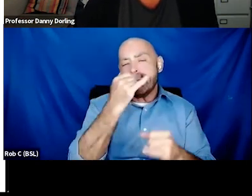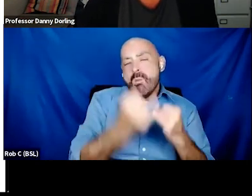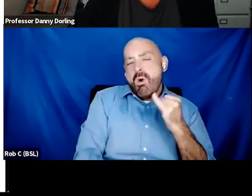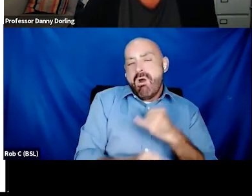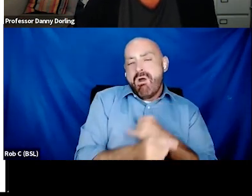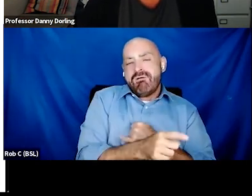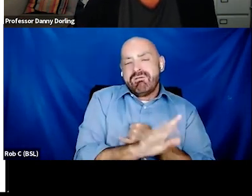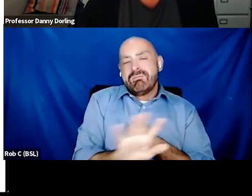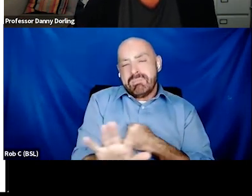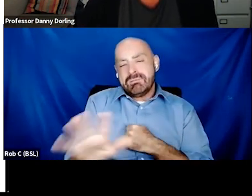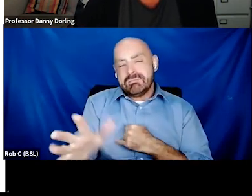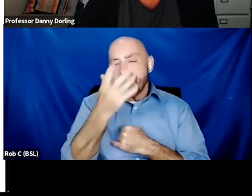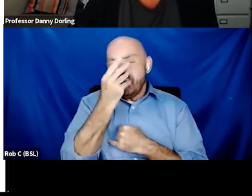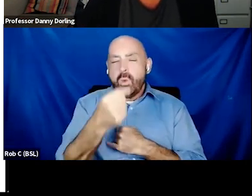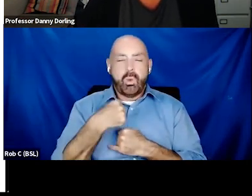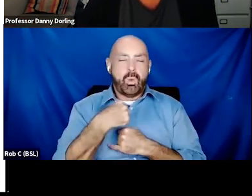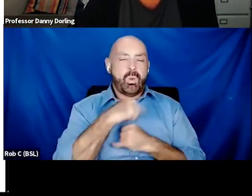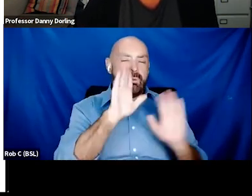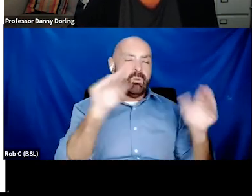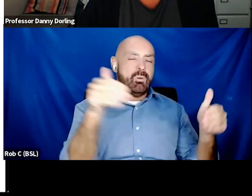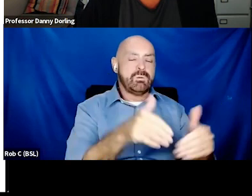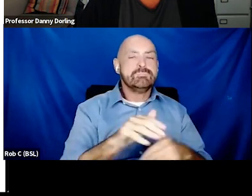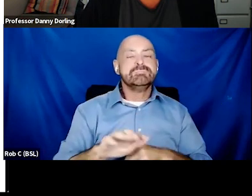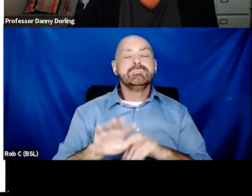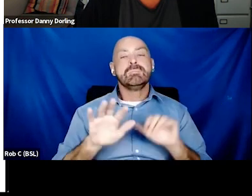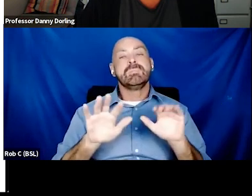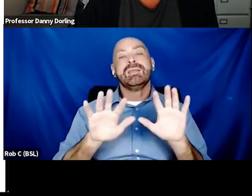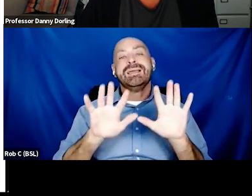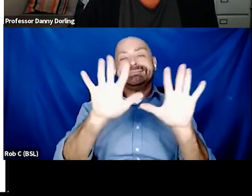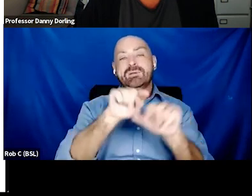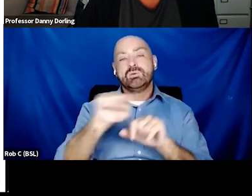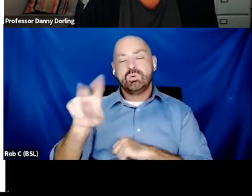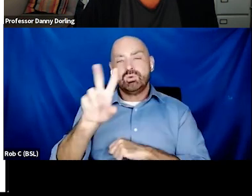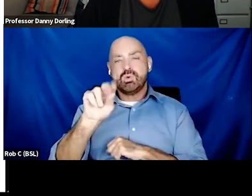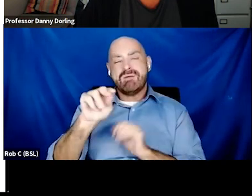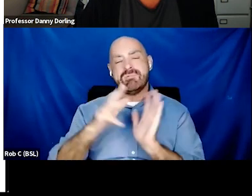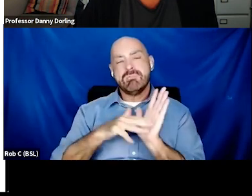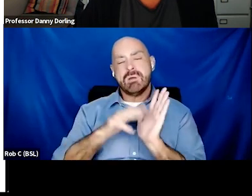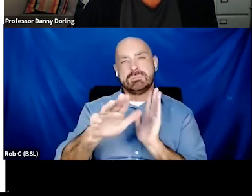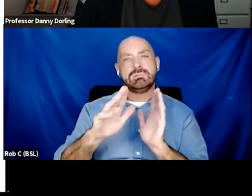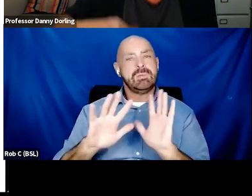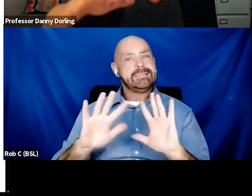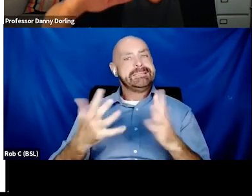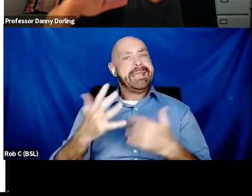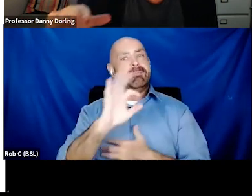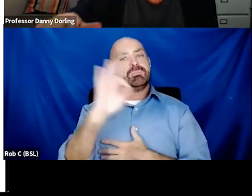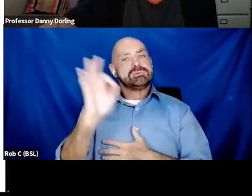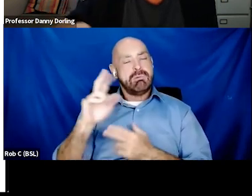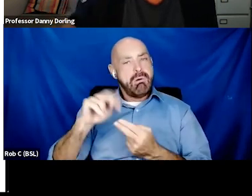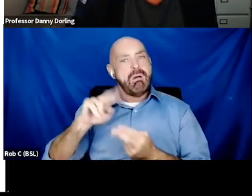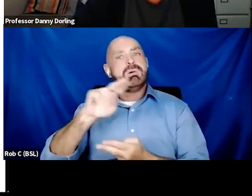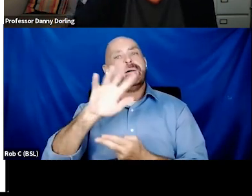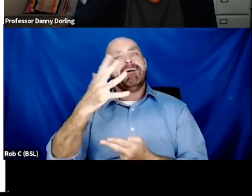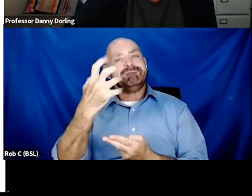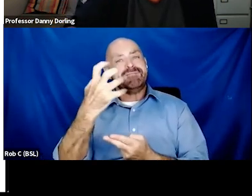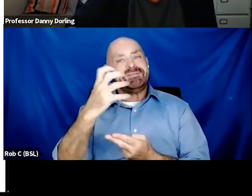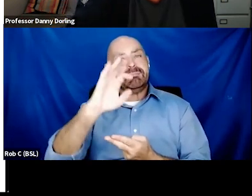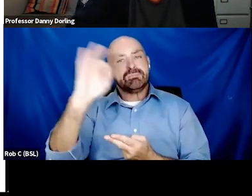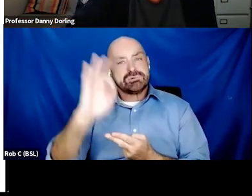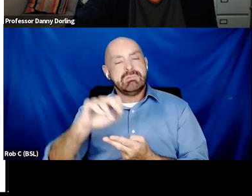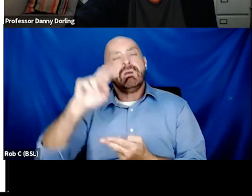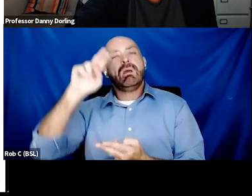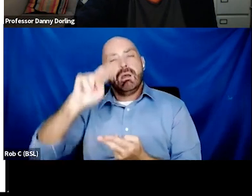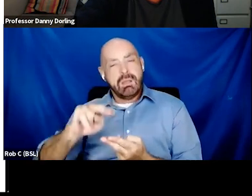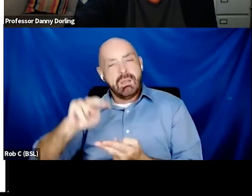10 to 12 months, started at 10% of people, rose to 15%, and then gone down again. And you'll see